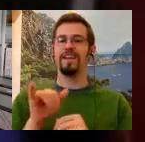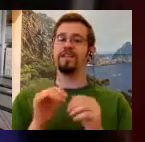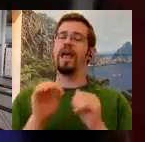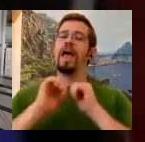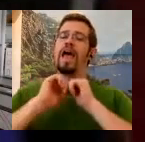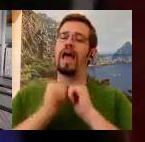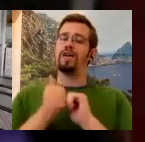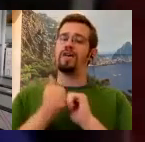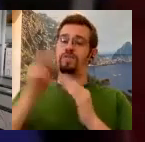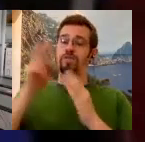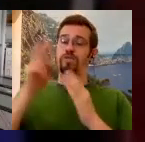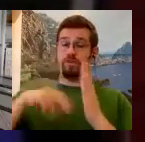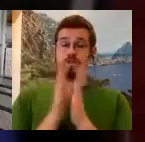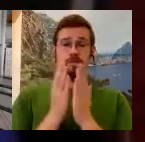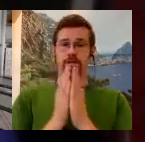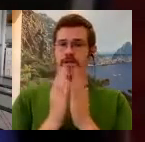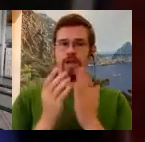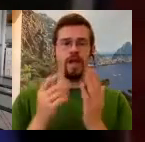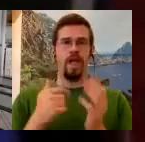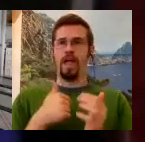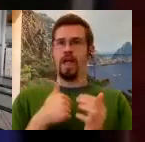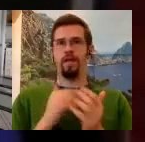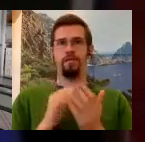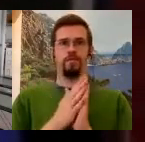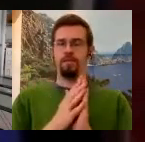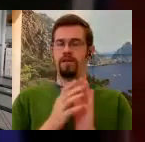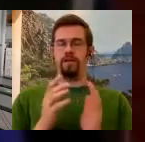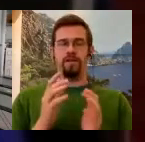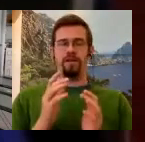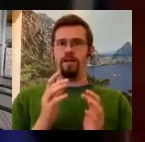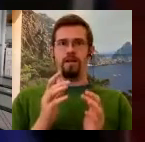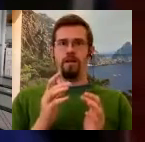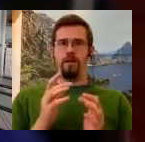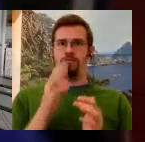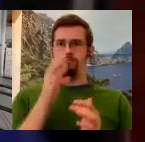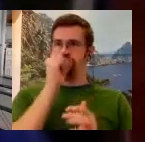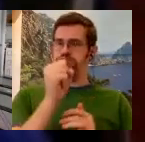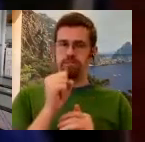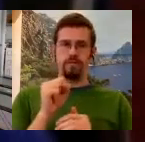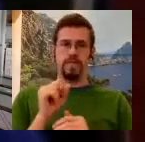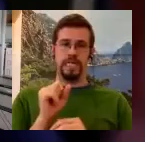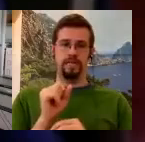an amazing book, and it took my love of literacy to really to the next level.